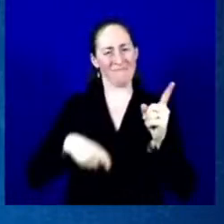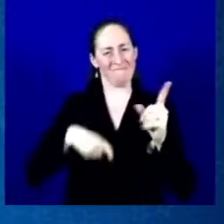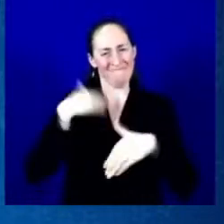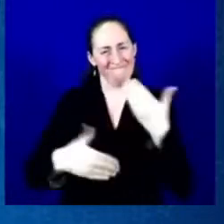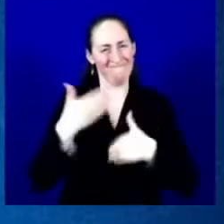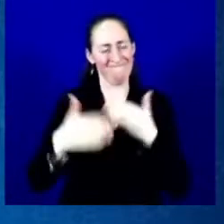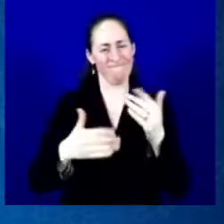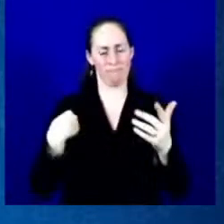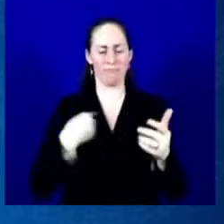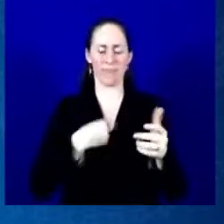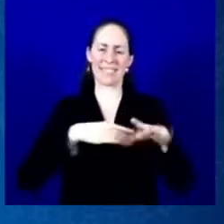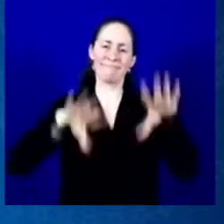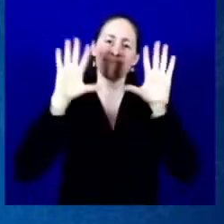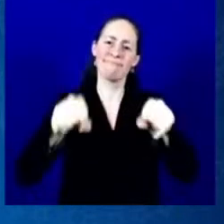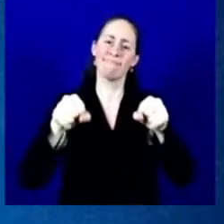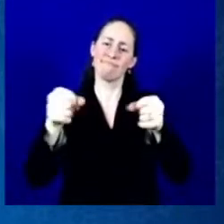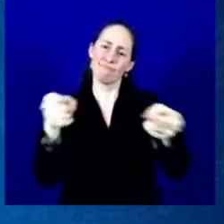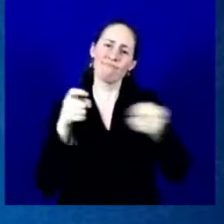Advanced batteries,